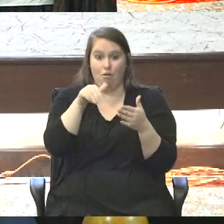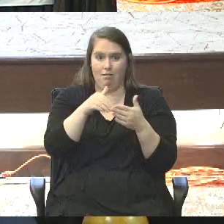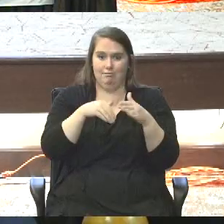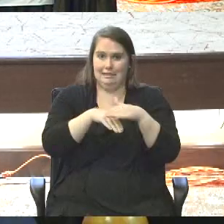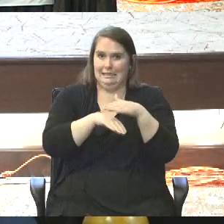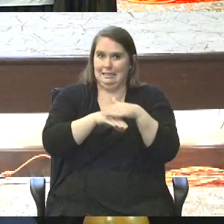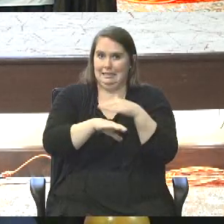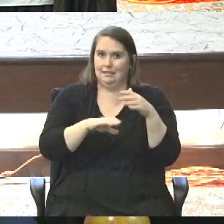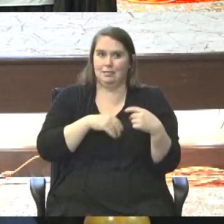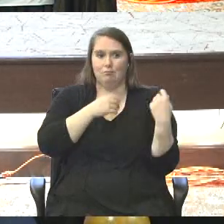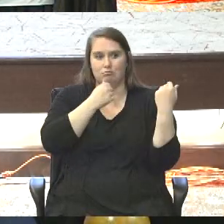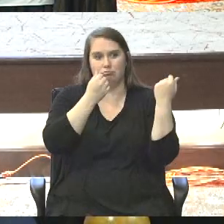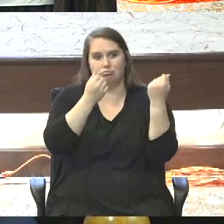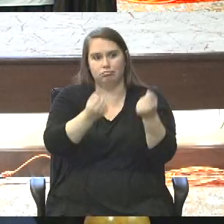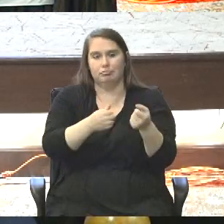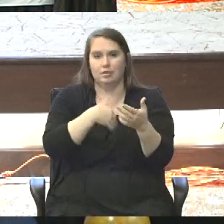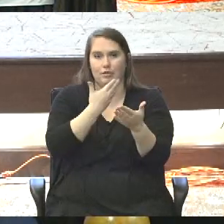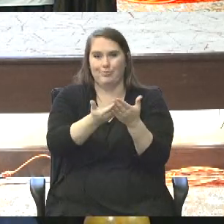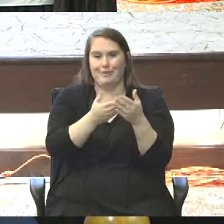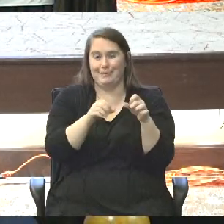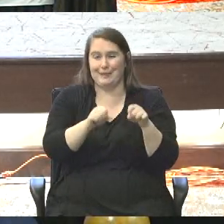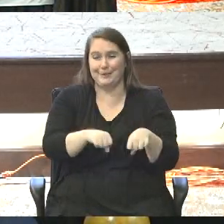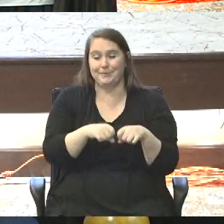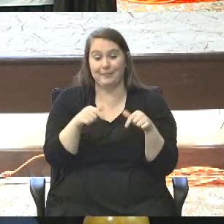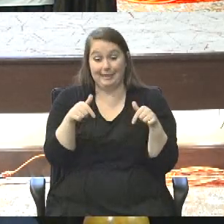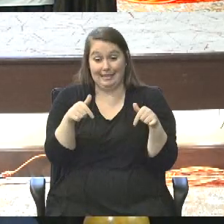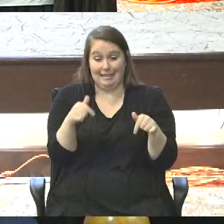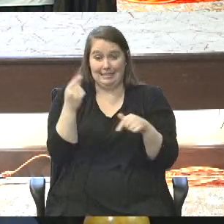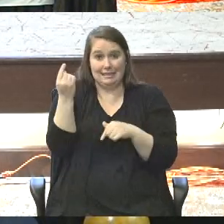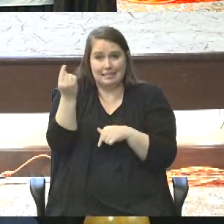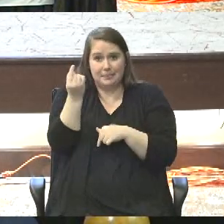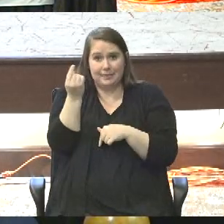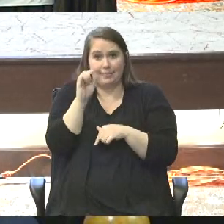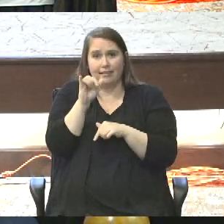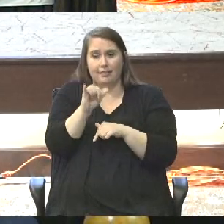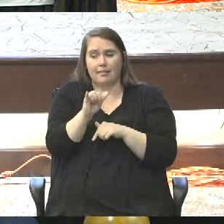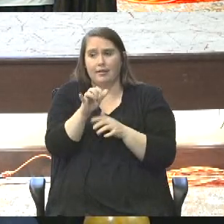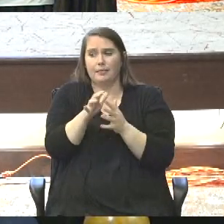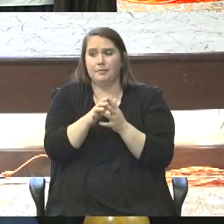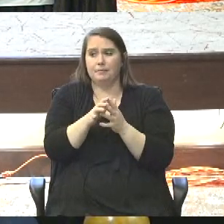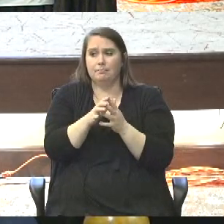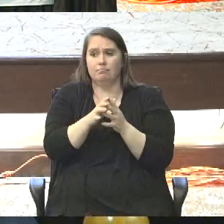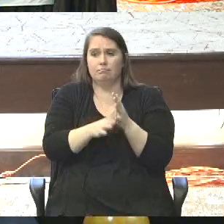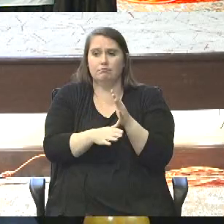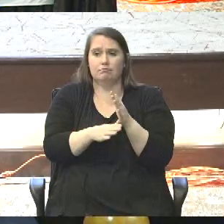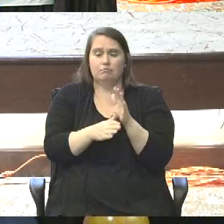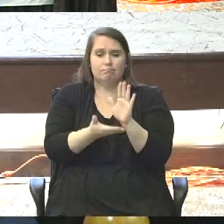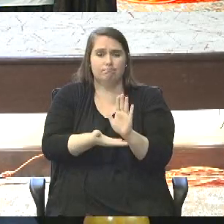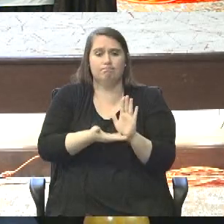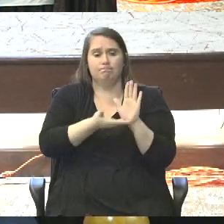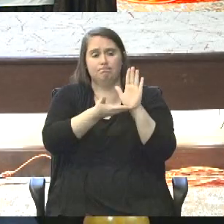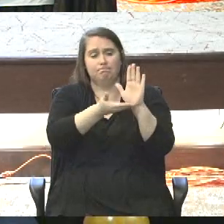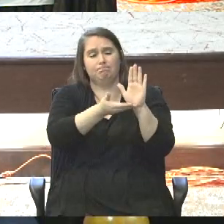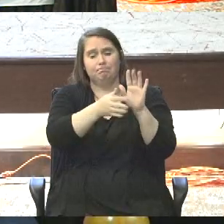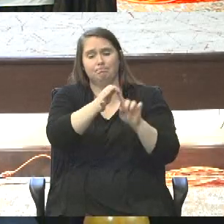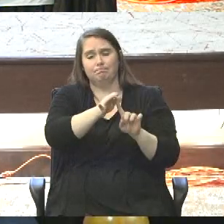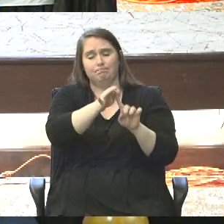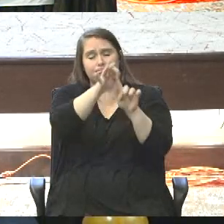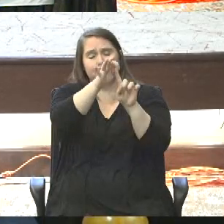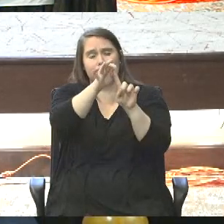get there. This is something that is going to be a crown jewel for the city of